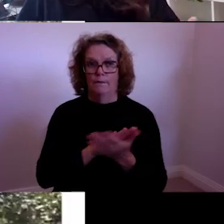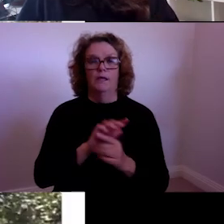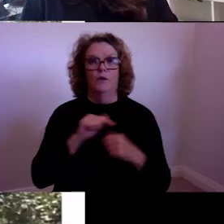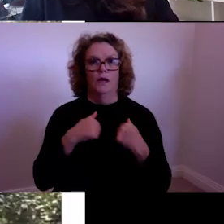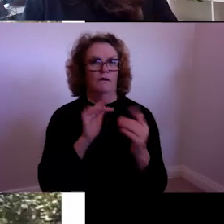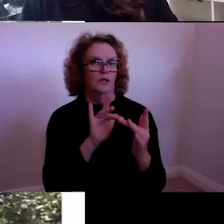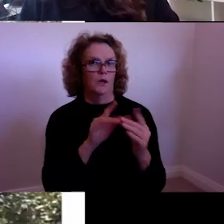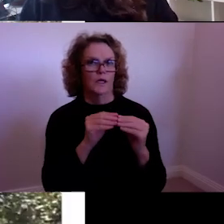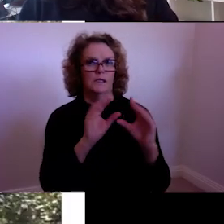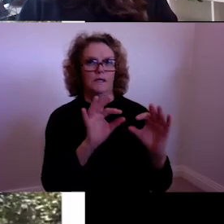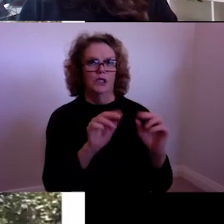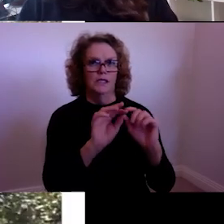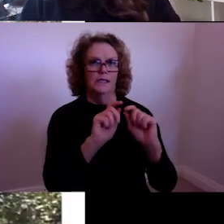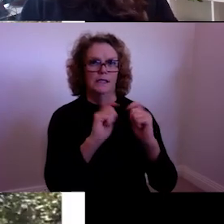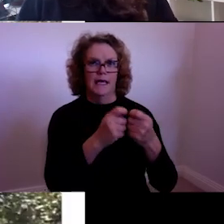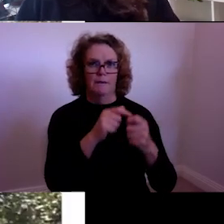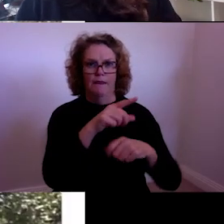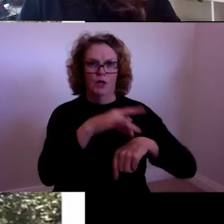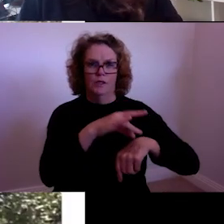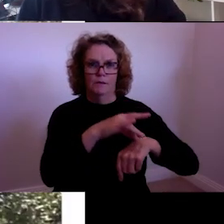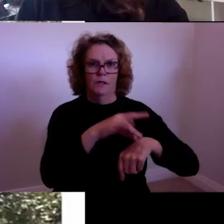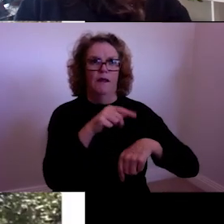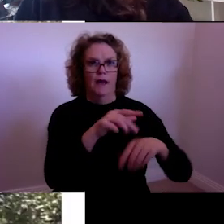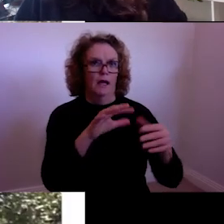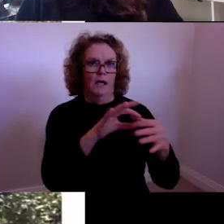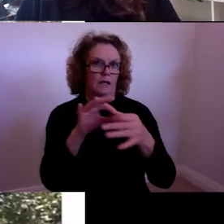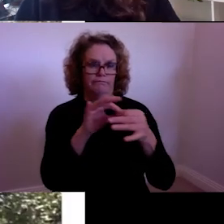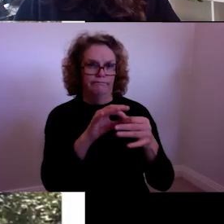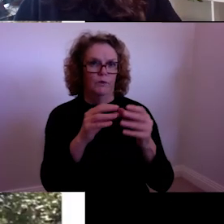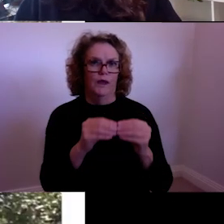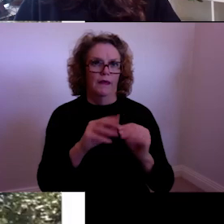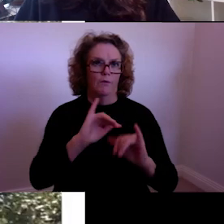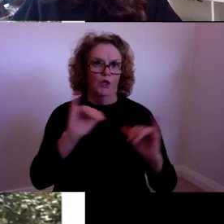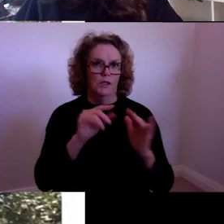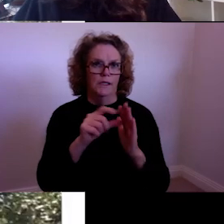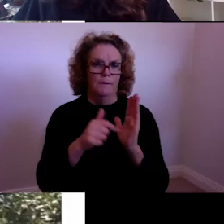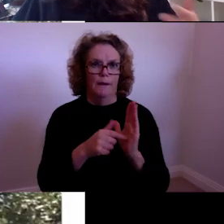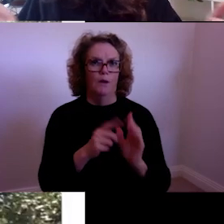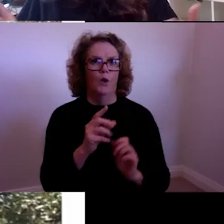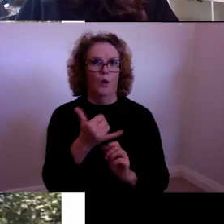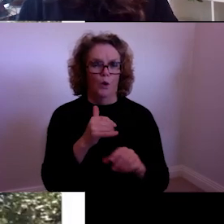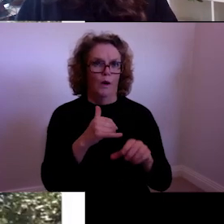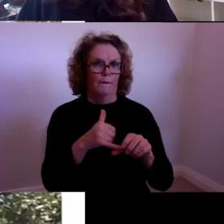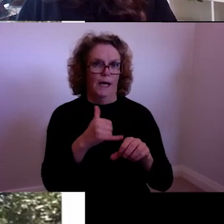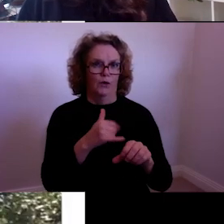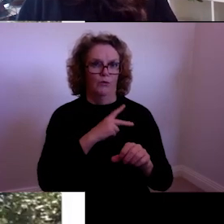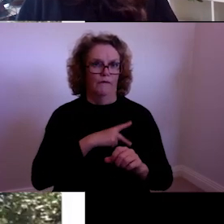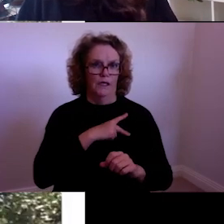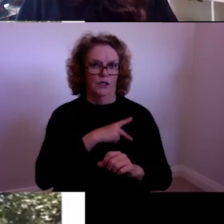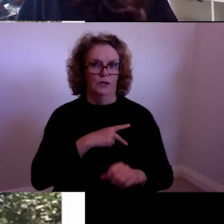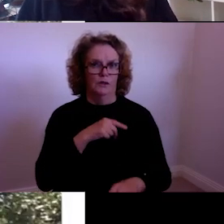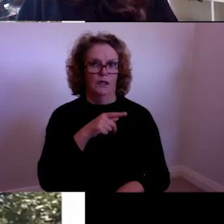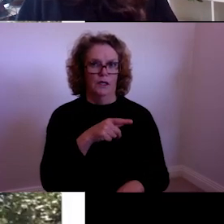link us in with the emergency department if we needed it, or with a medical professional who was right there at the